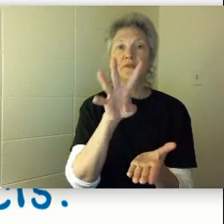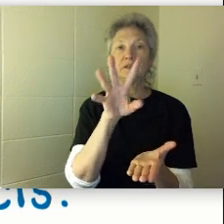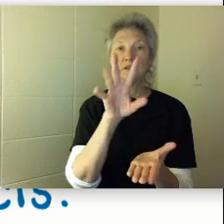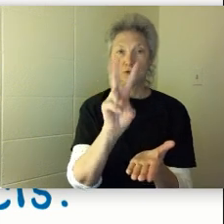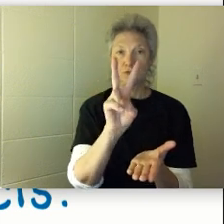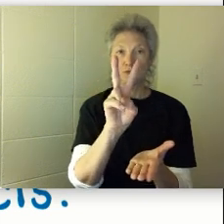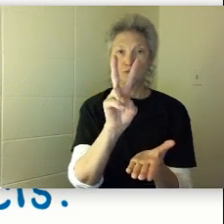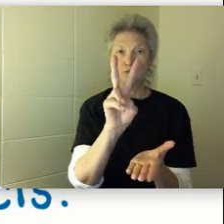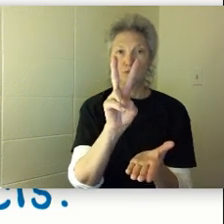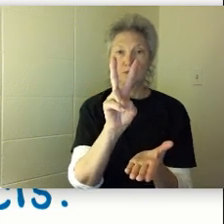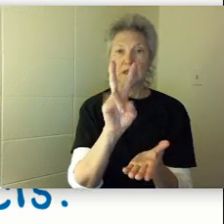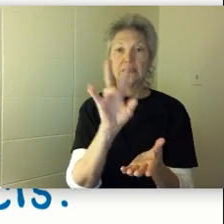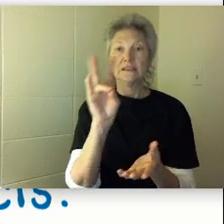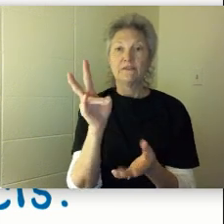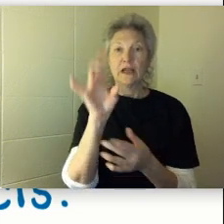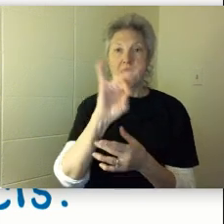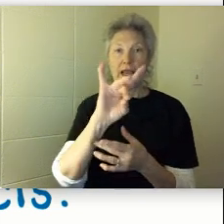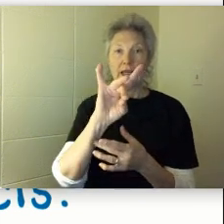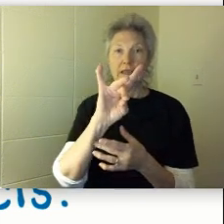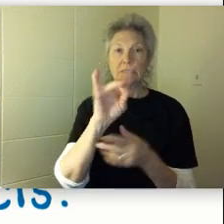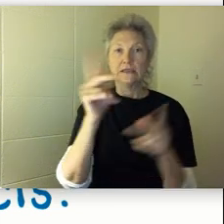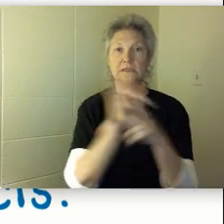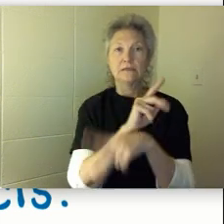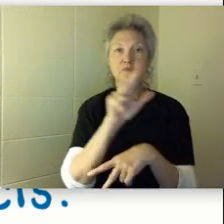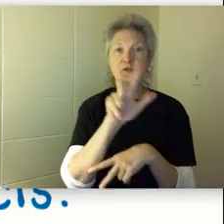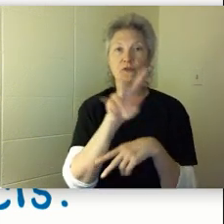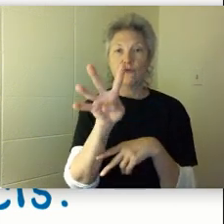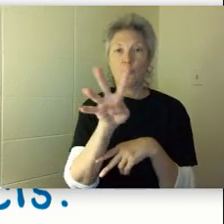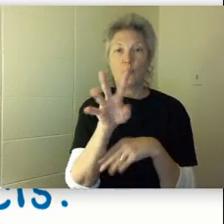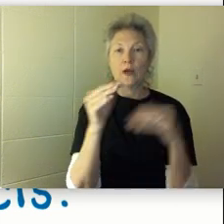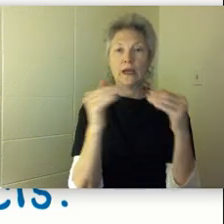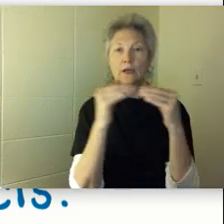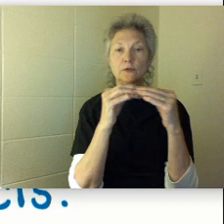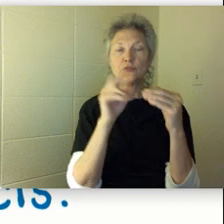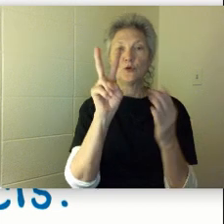2,652. 78 times 34 is